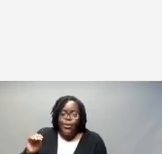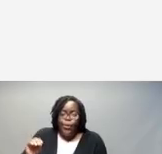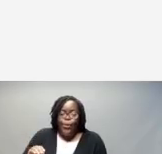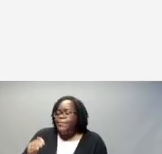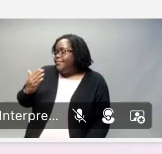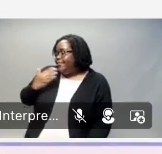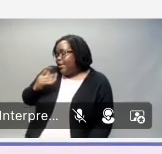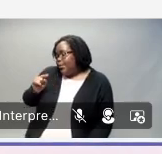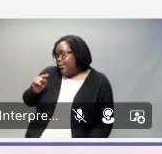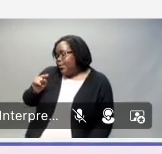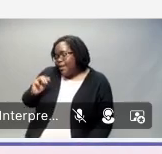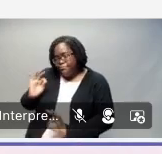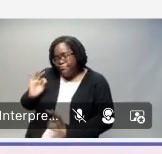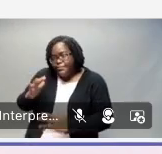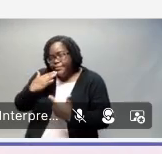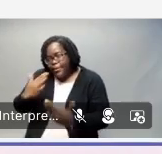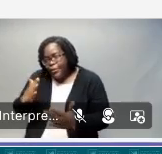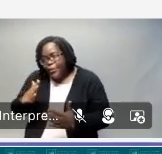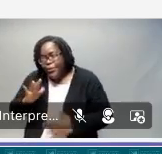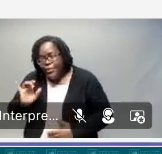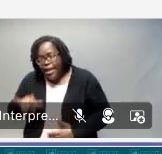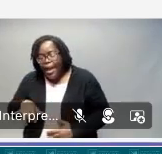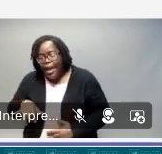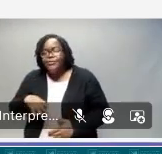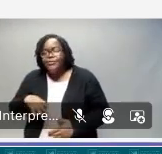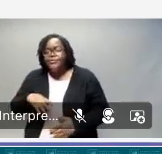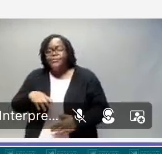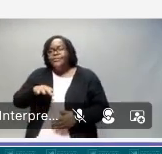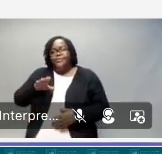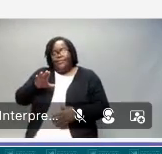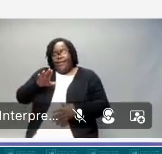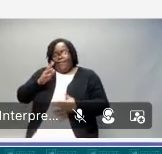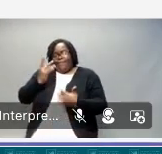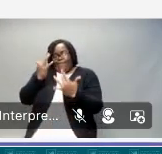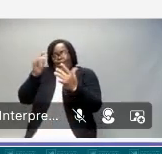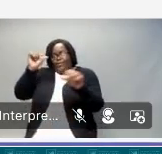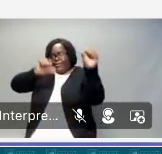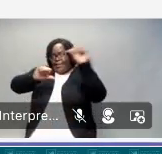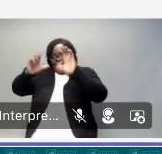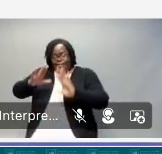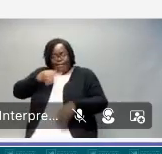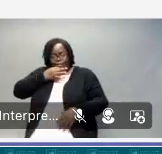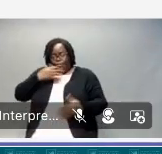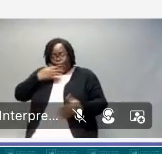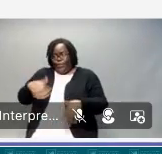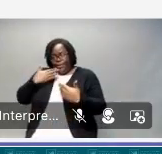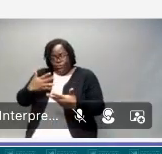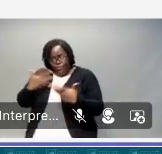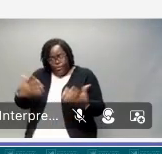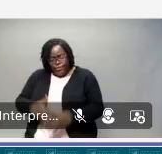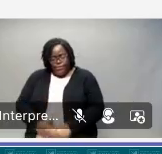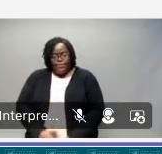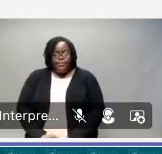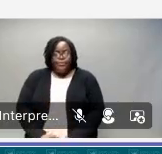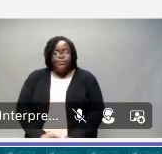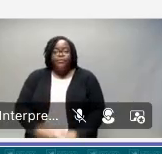Thanks, Tom. He's a fire scientist and expert on our team. So thank you, Tom. The next question is from